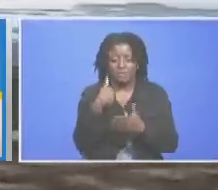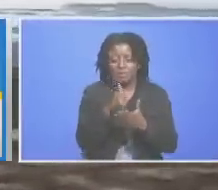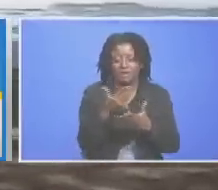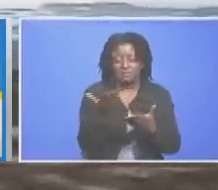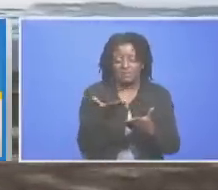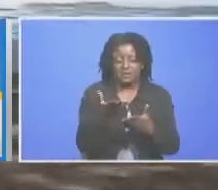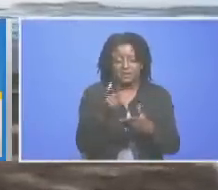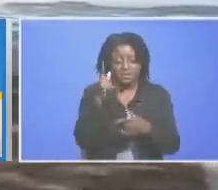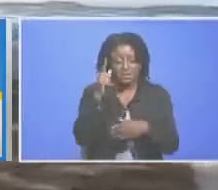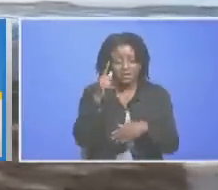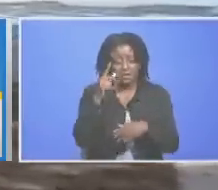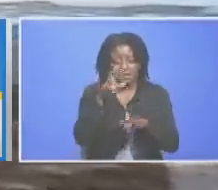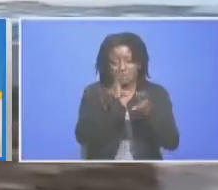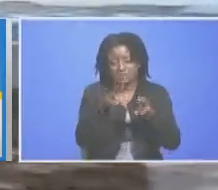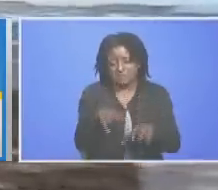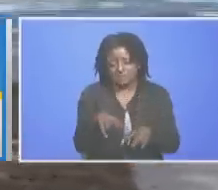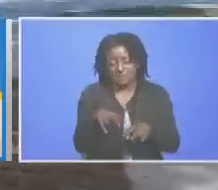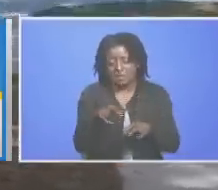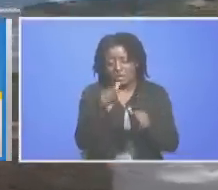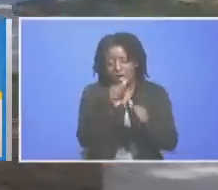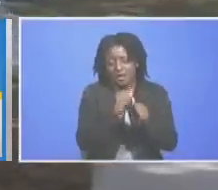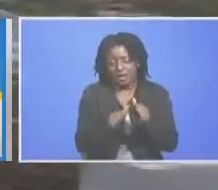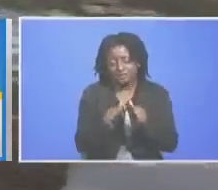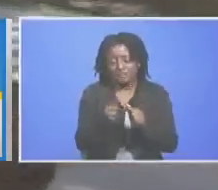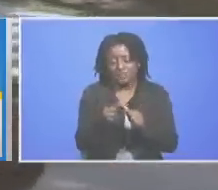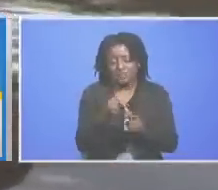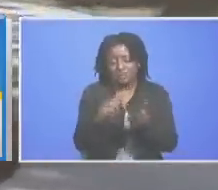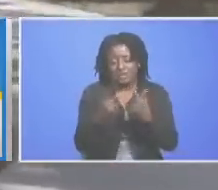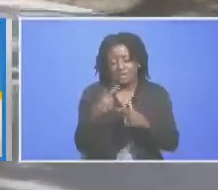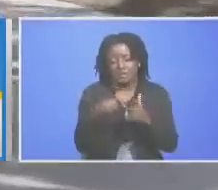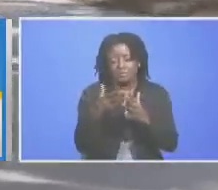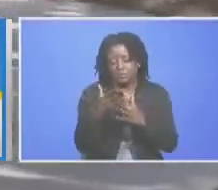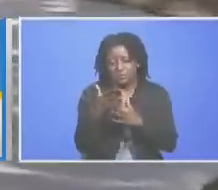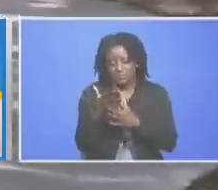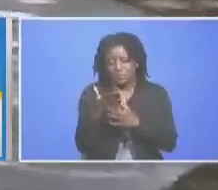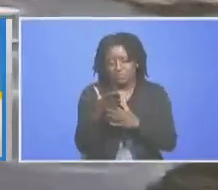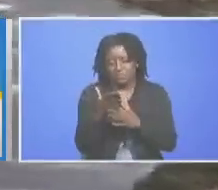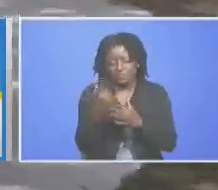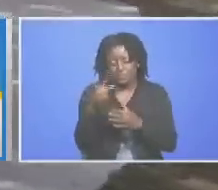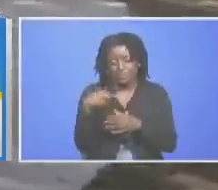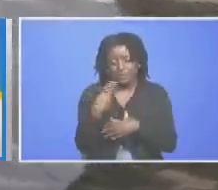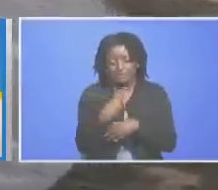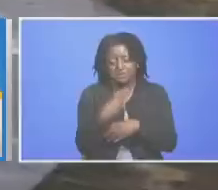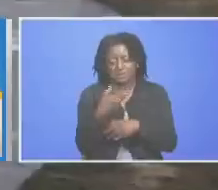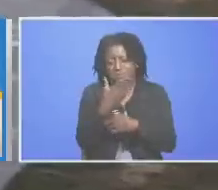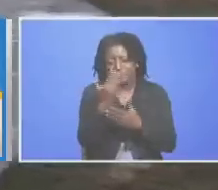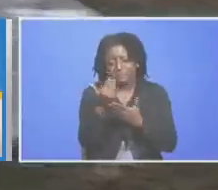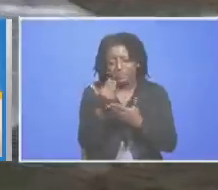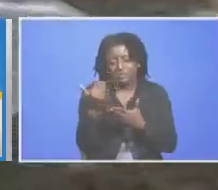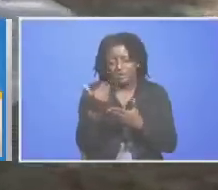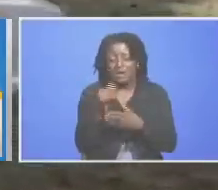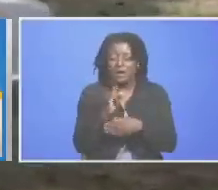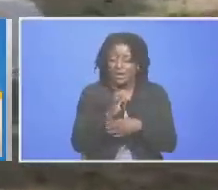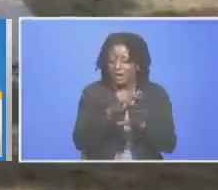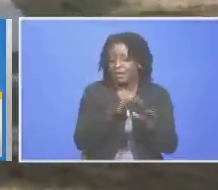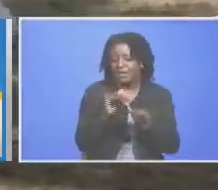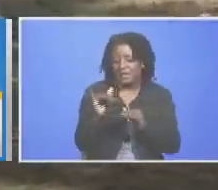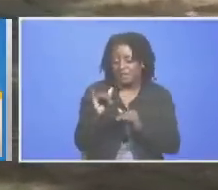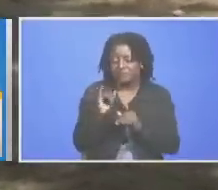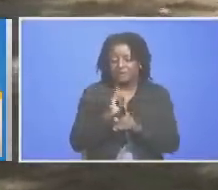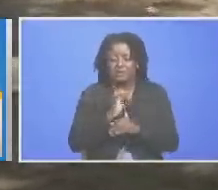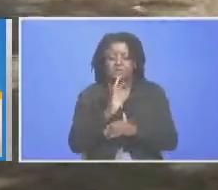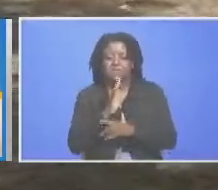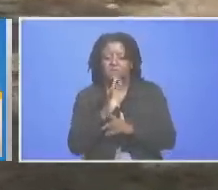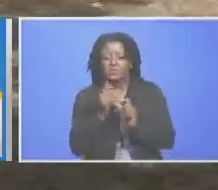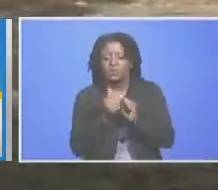Lord, yes, everybody came through for us. Maybe I could, before I left, I spoke with the